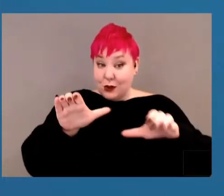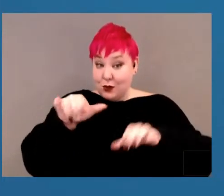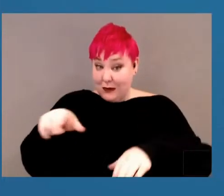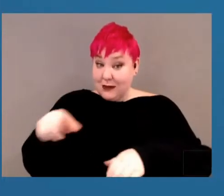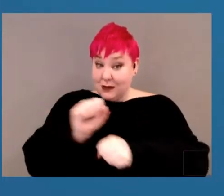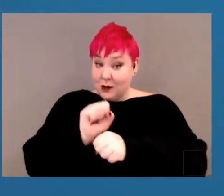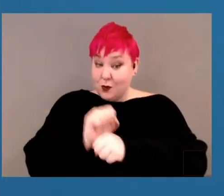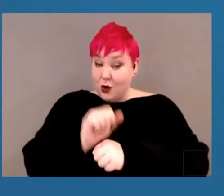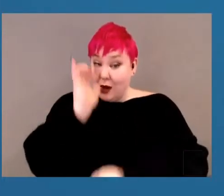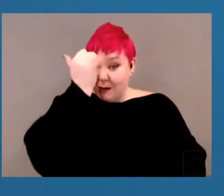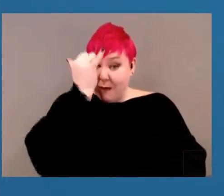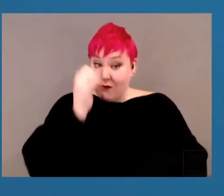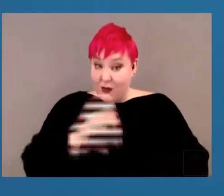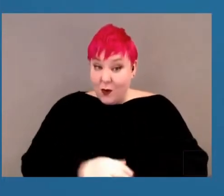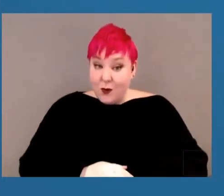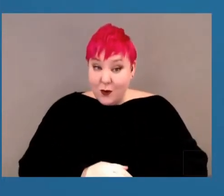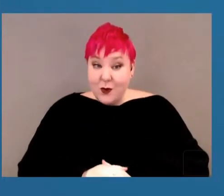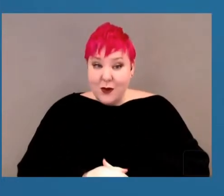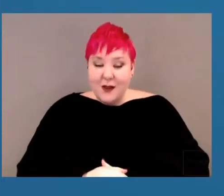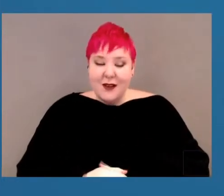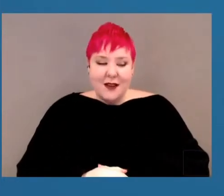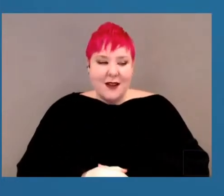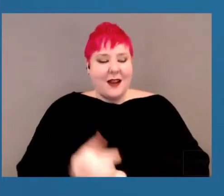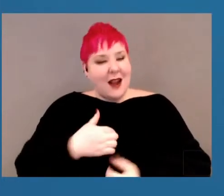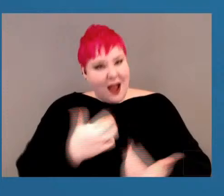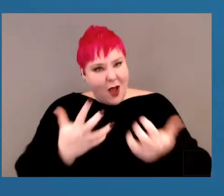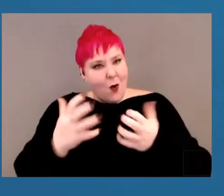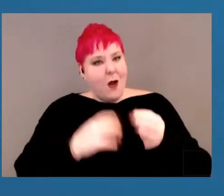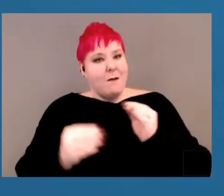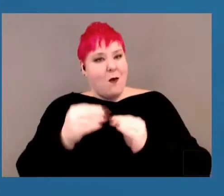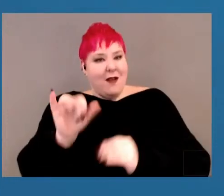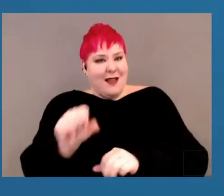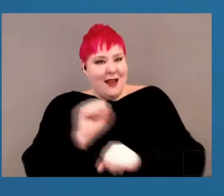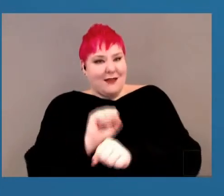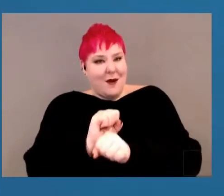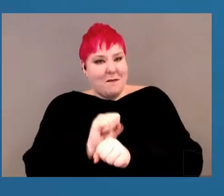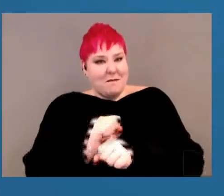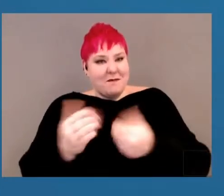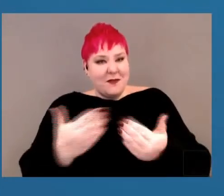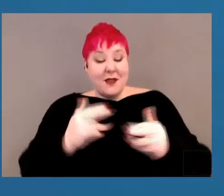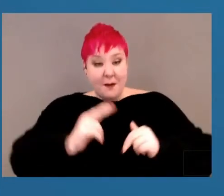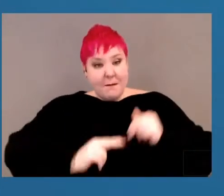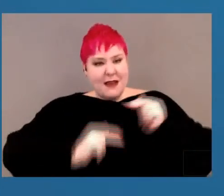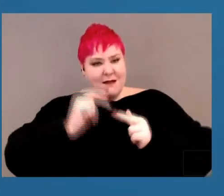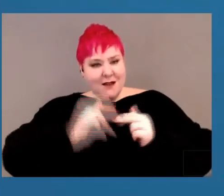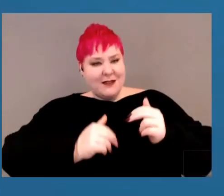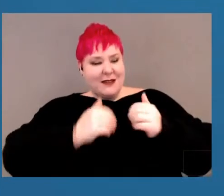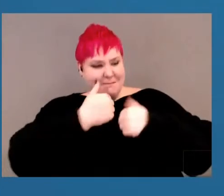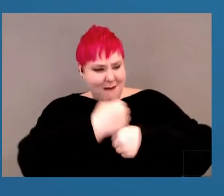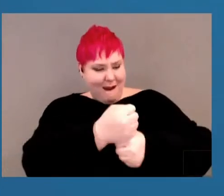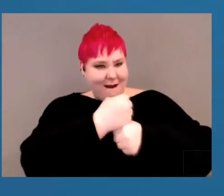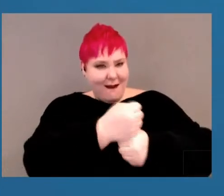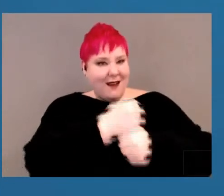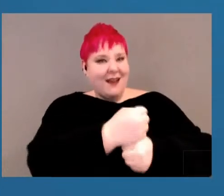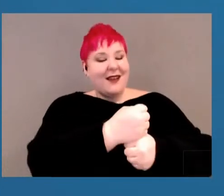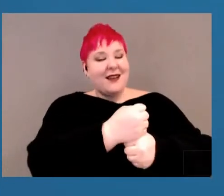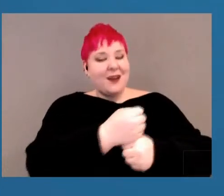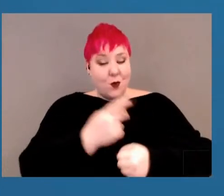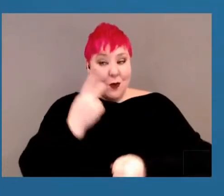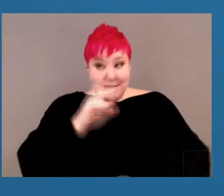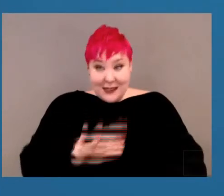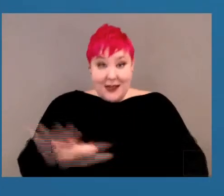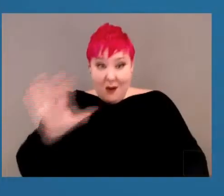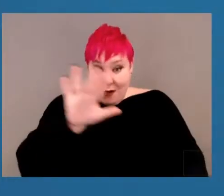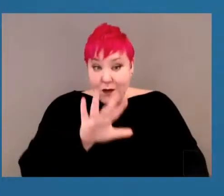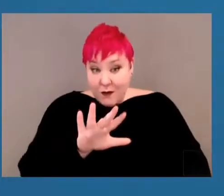cold. And I want more of those jobs created in the building of these facilities. We're seeing that all over now, but also what